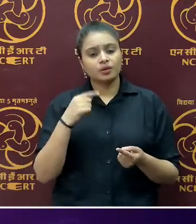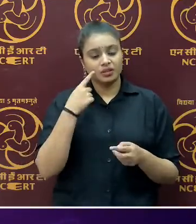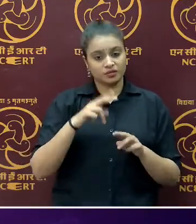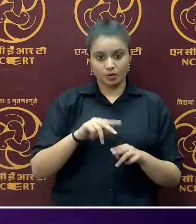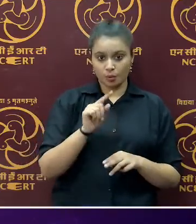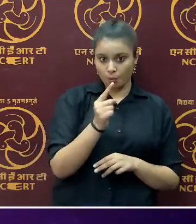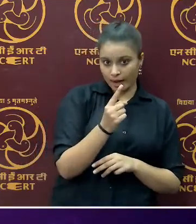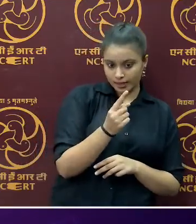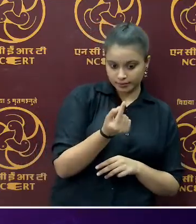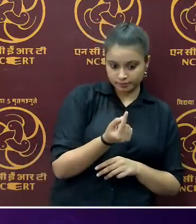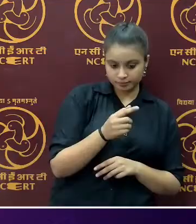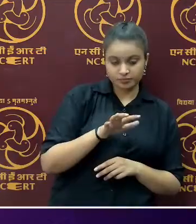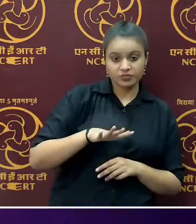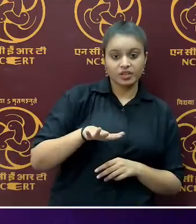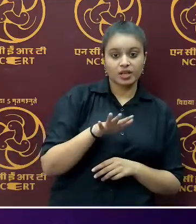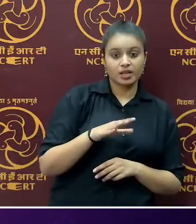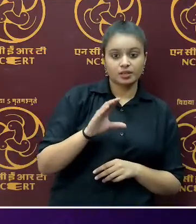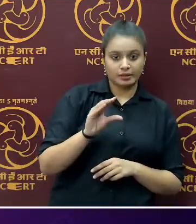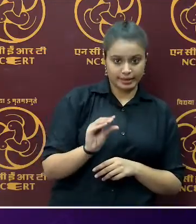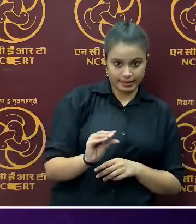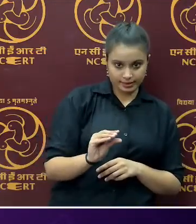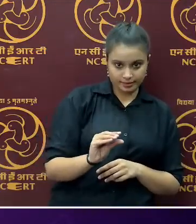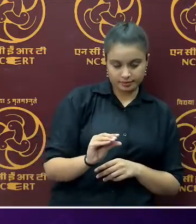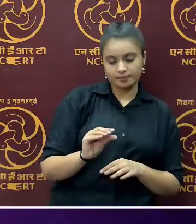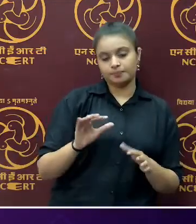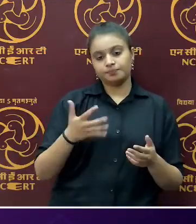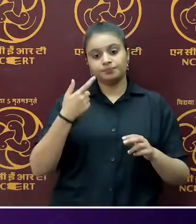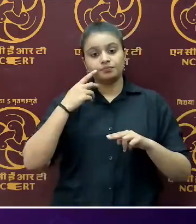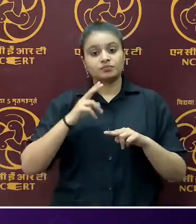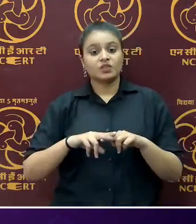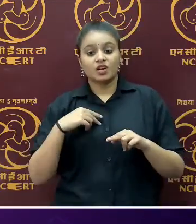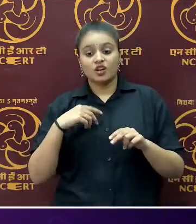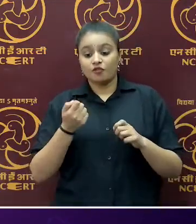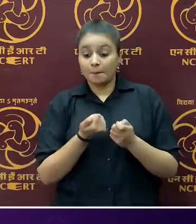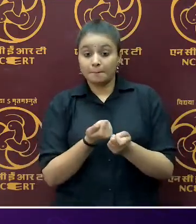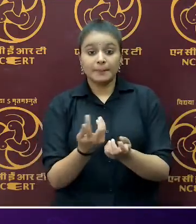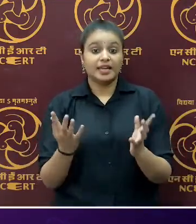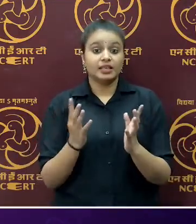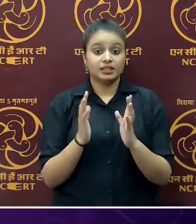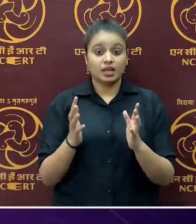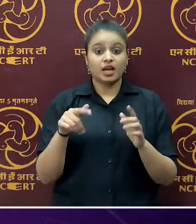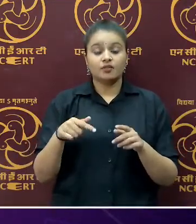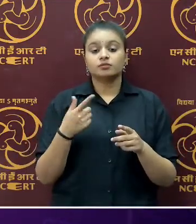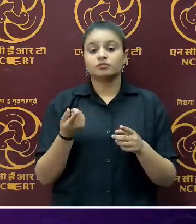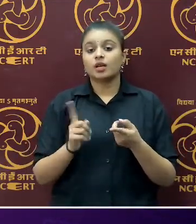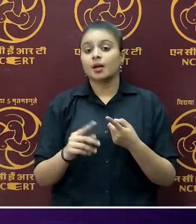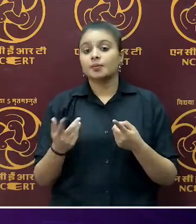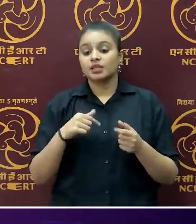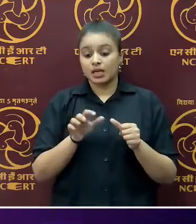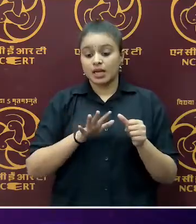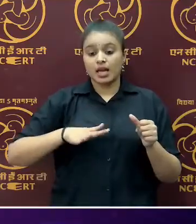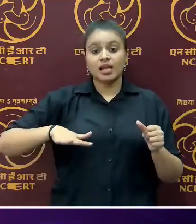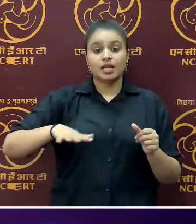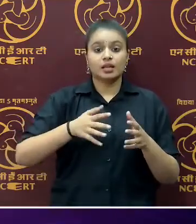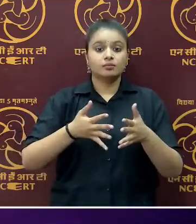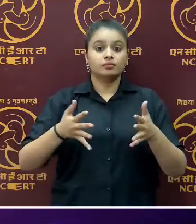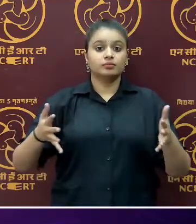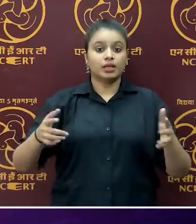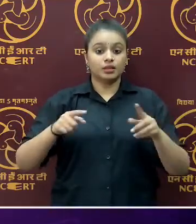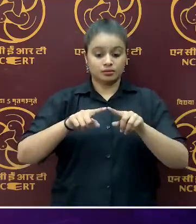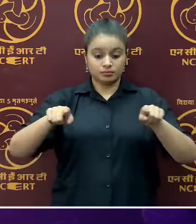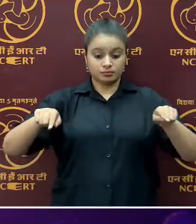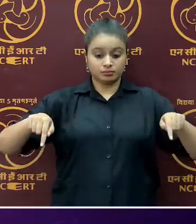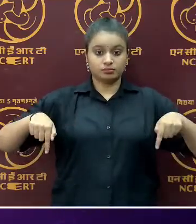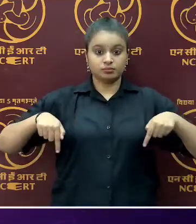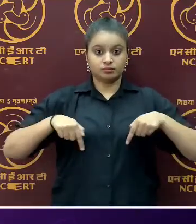nail the area is less. Yes. But with so many nails, what is happening? The Area is area wide. is getting